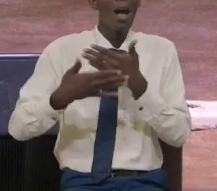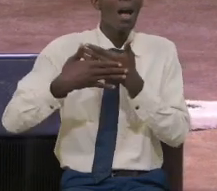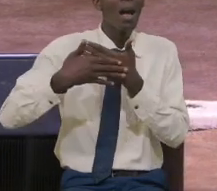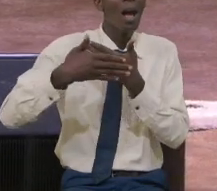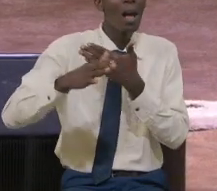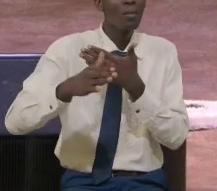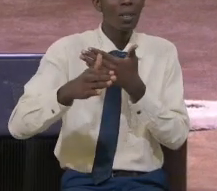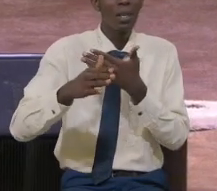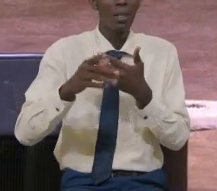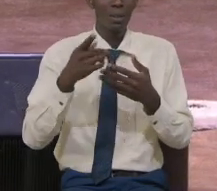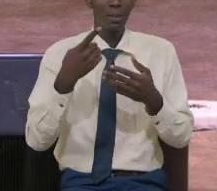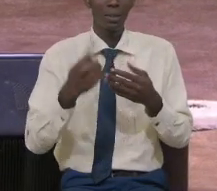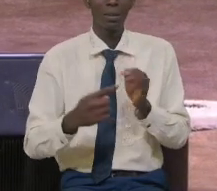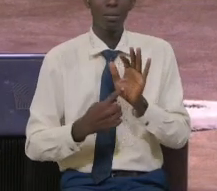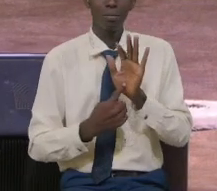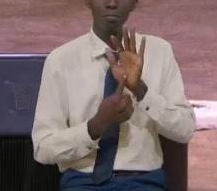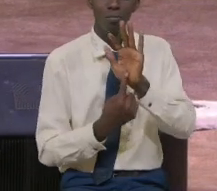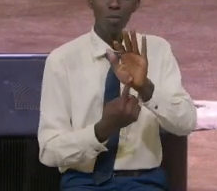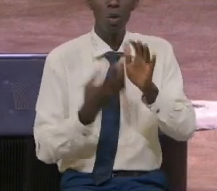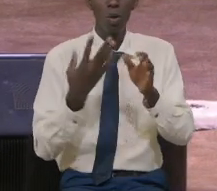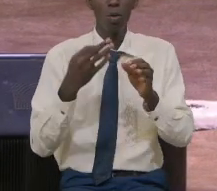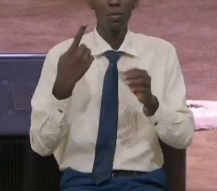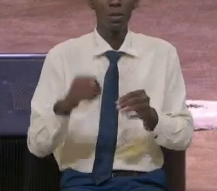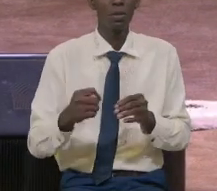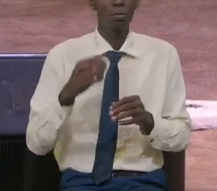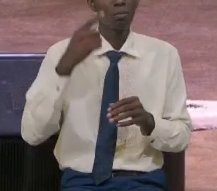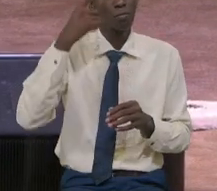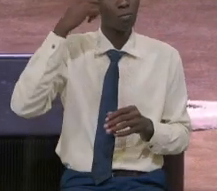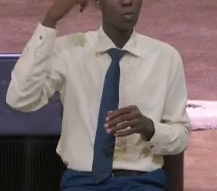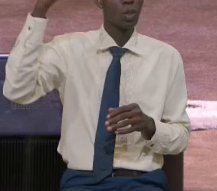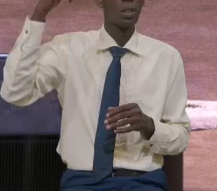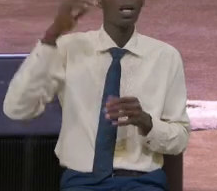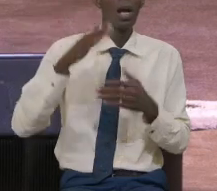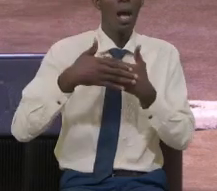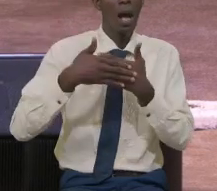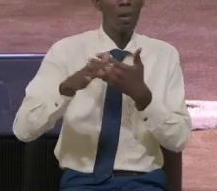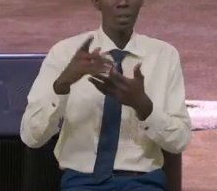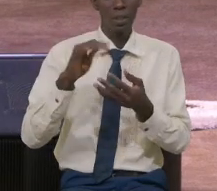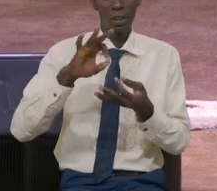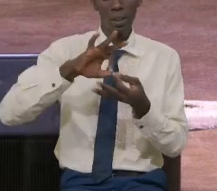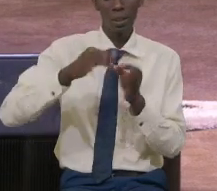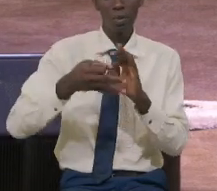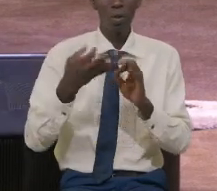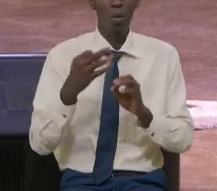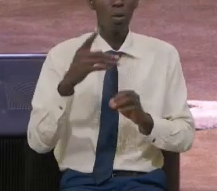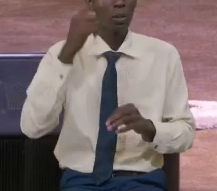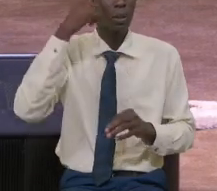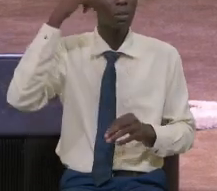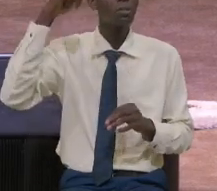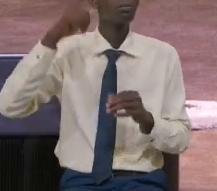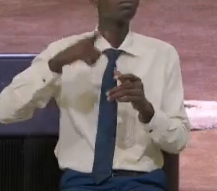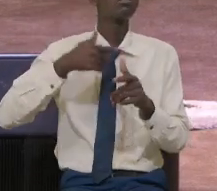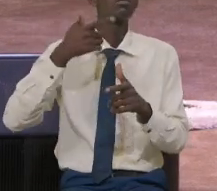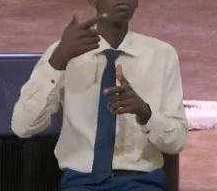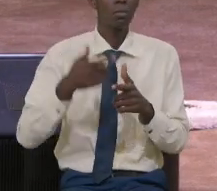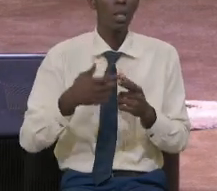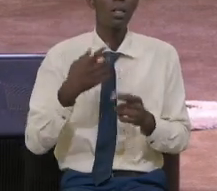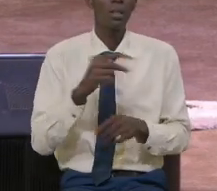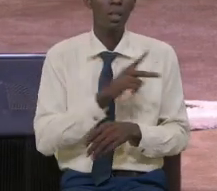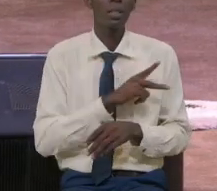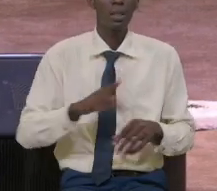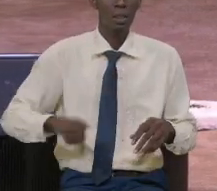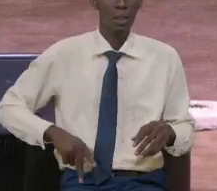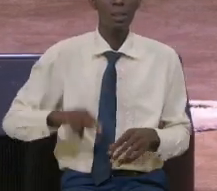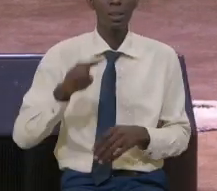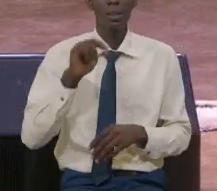that revelation of the dream, after that interpretation of the dream, then the king